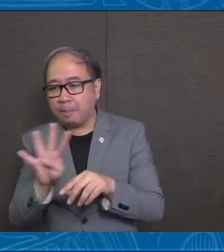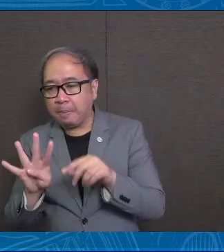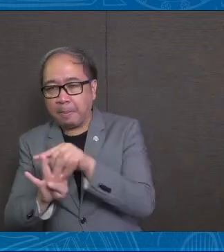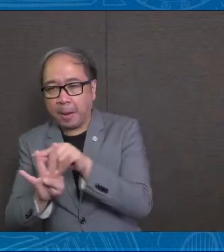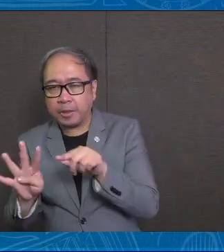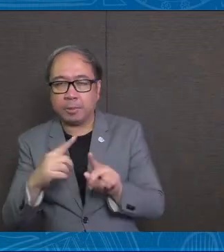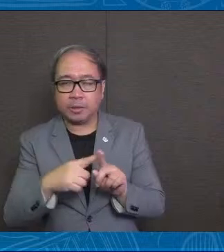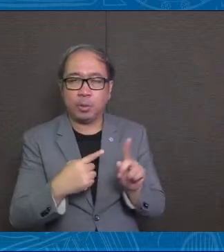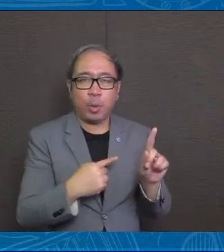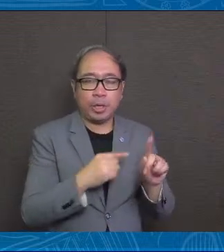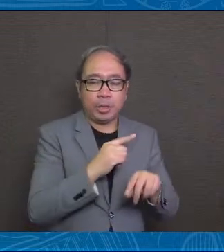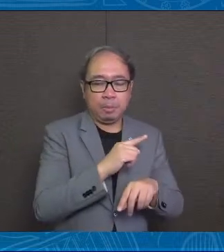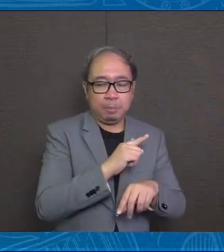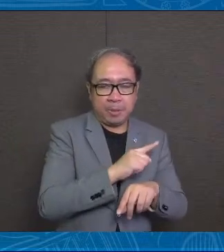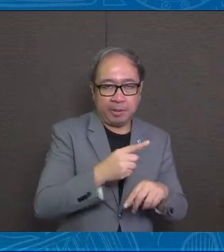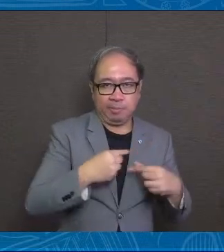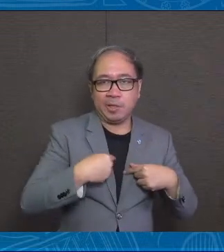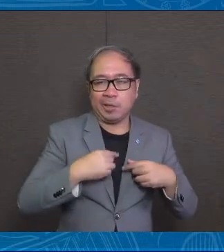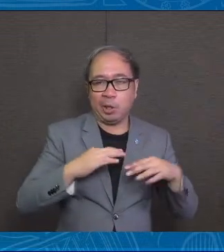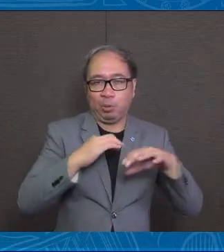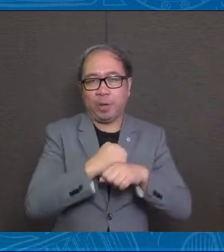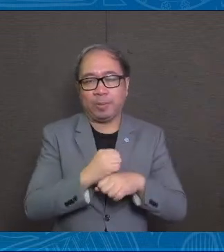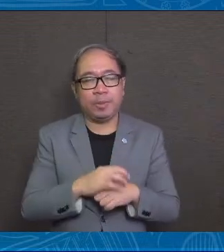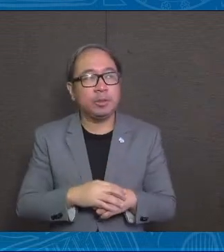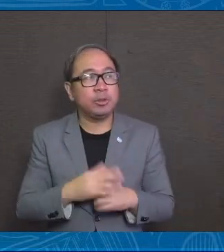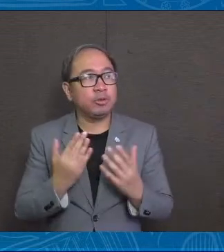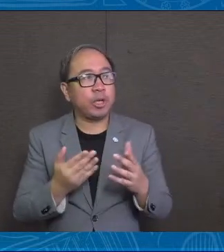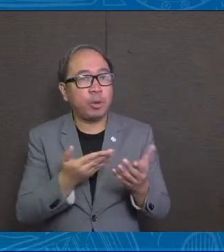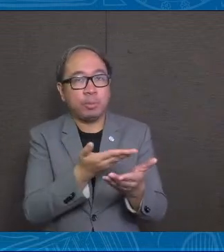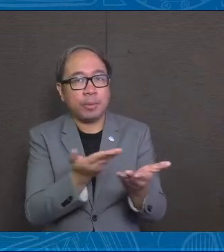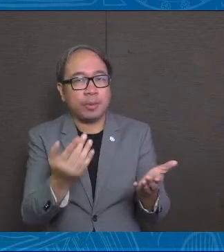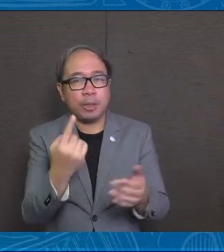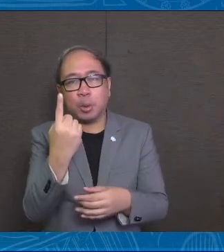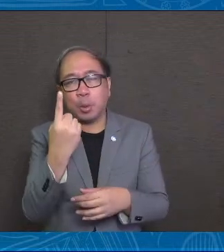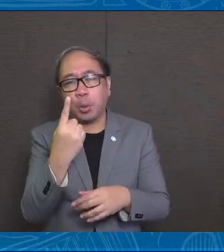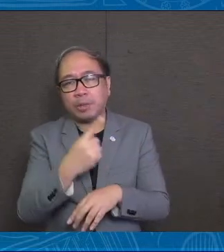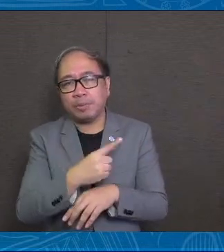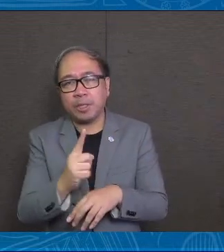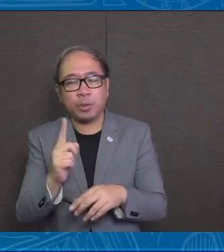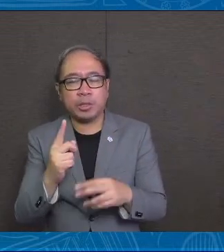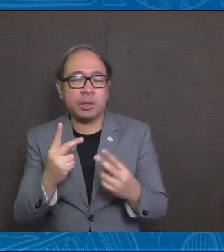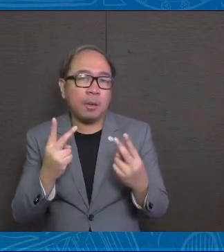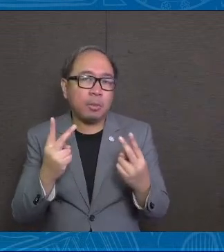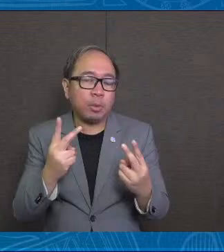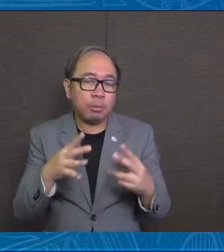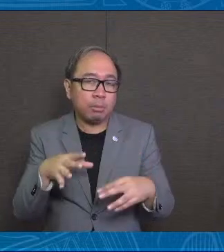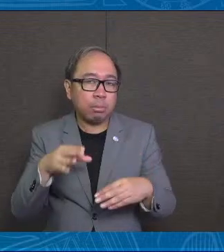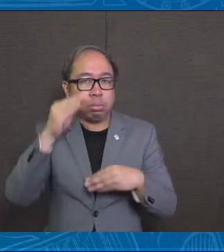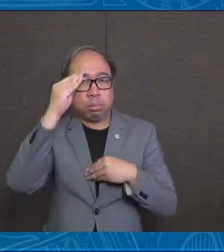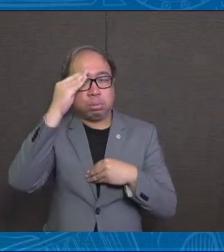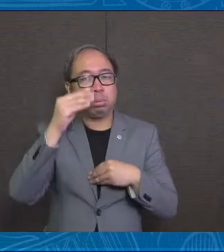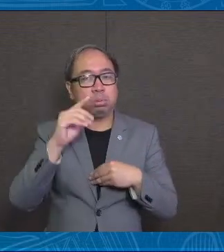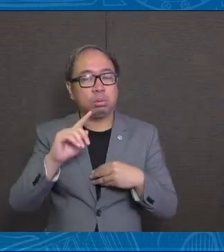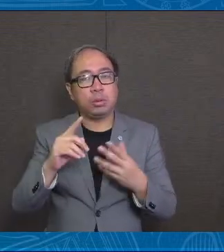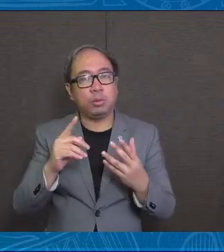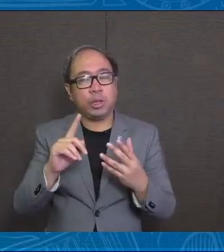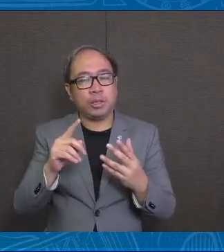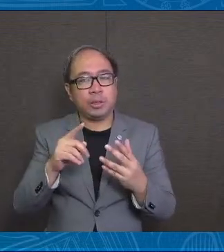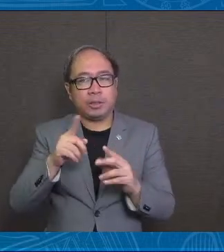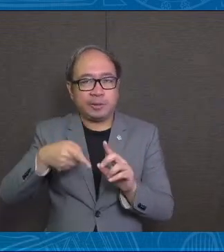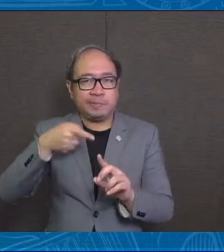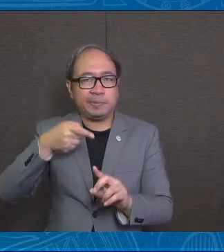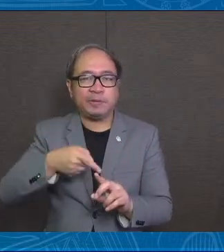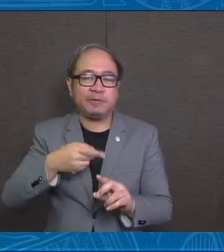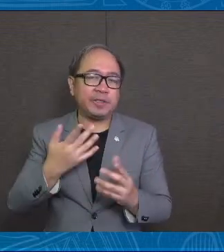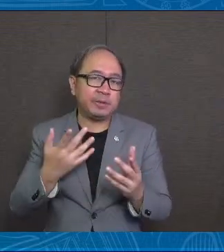I'm just going to go through esteemed panelists. If you just take a minute for key takeaway and a specific message